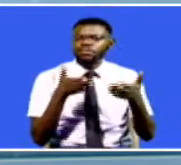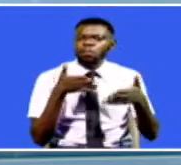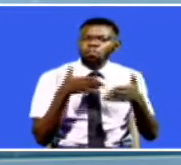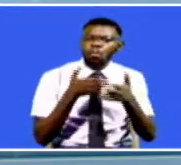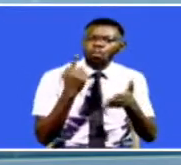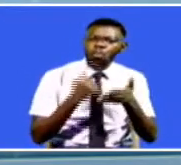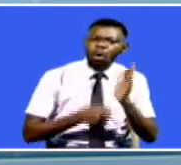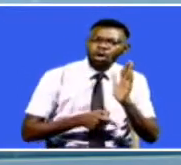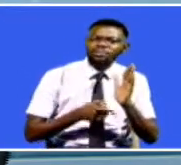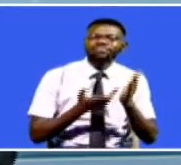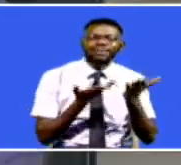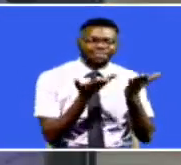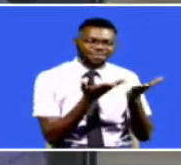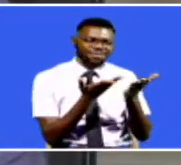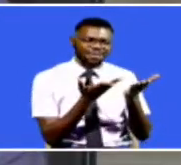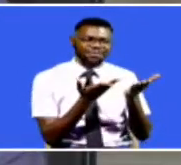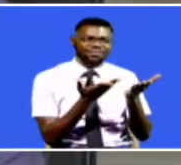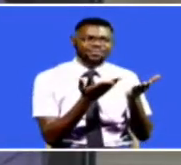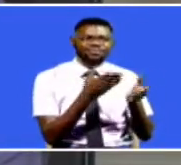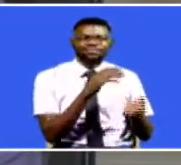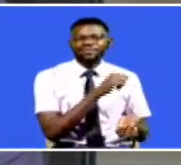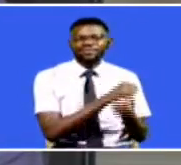relations.